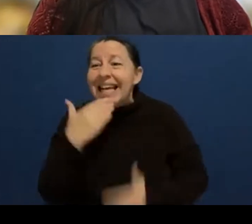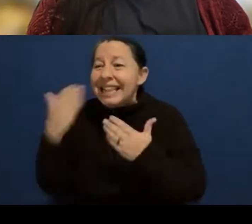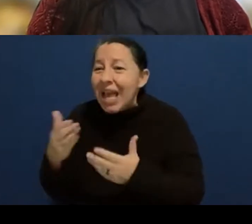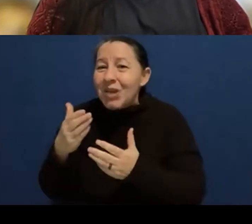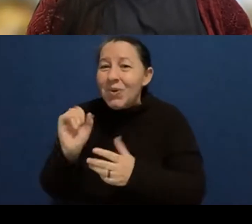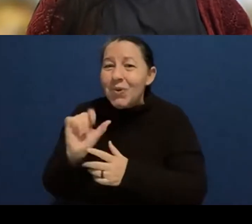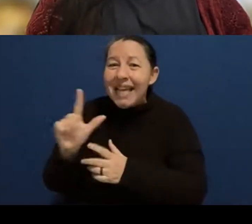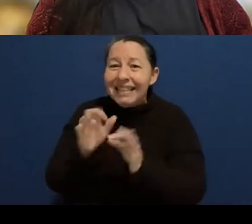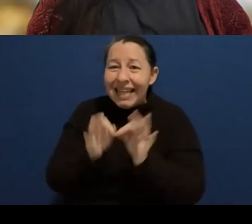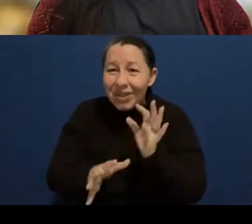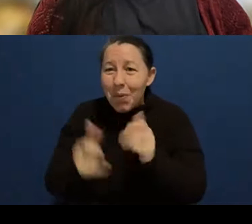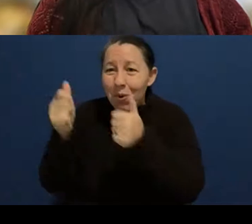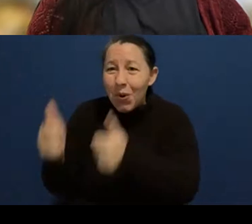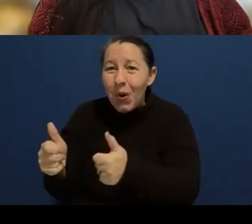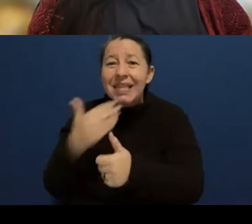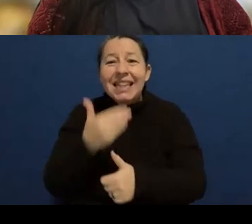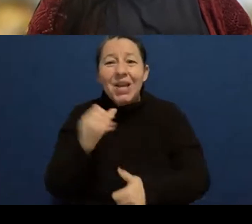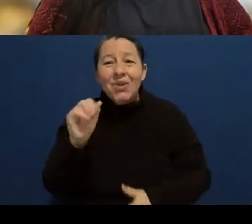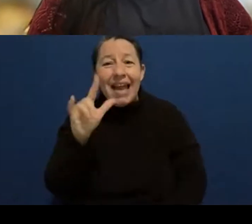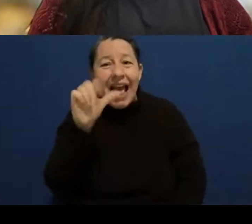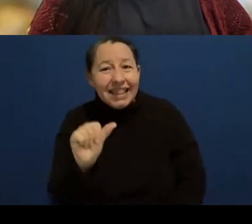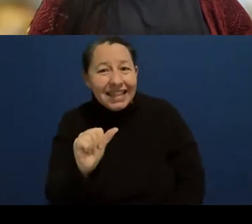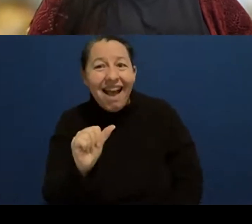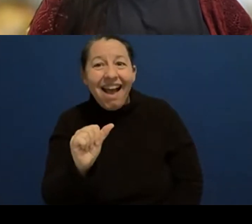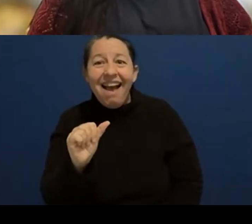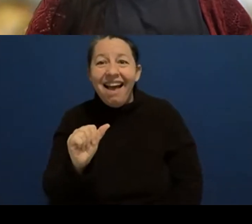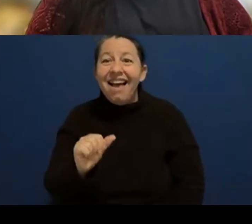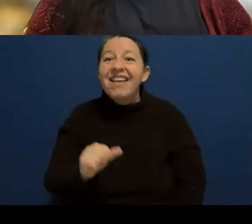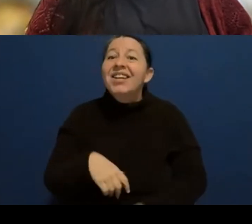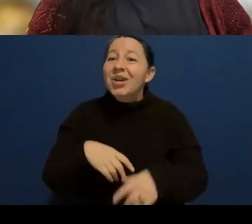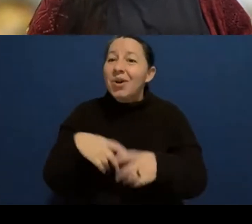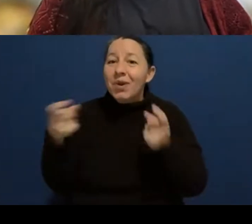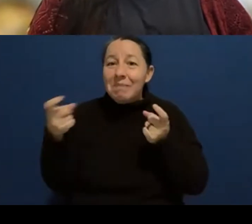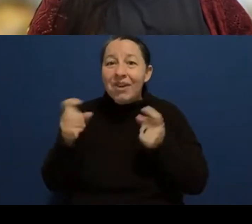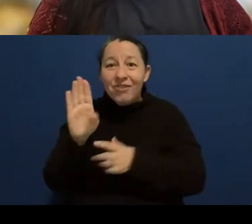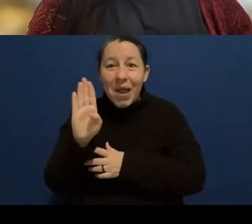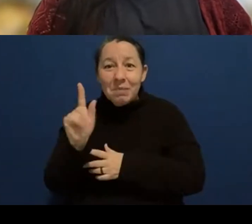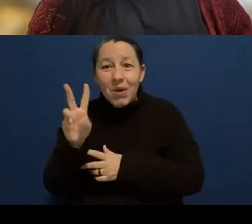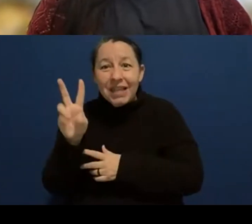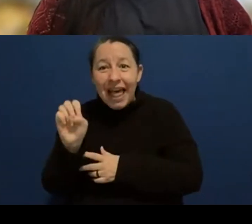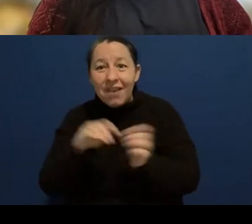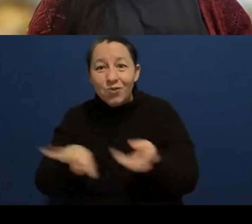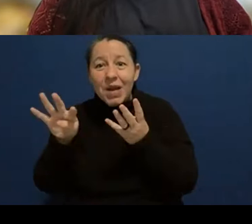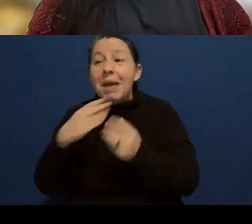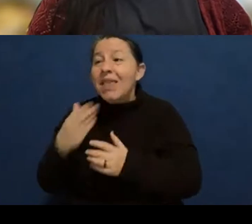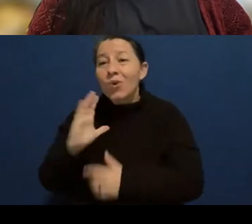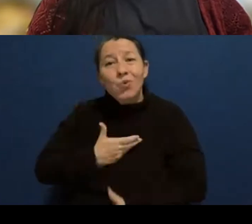ASL. Thank you to Angelica, who was managing the Facebook. Thank you to our